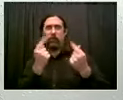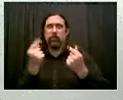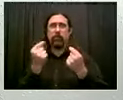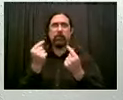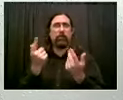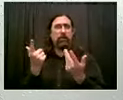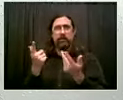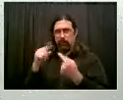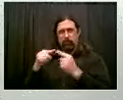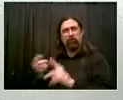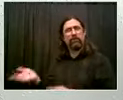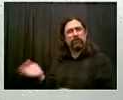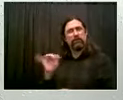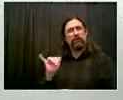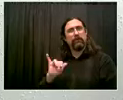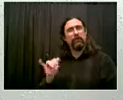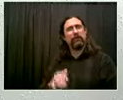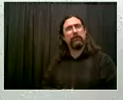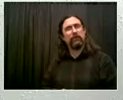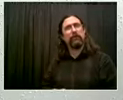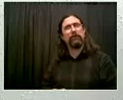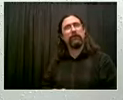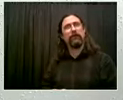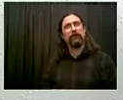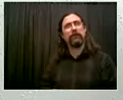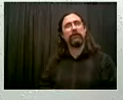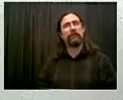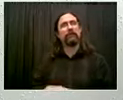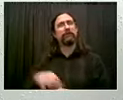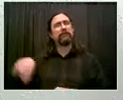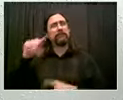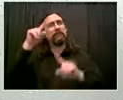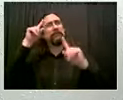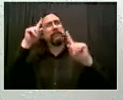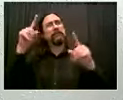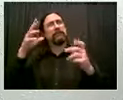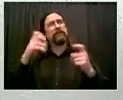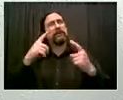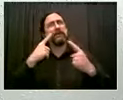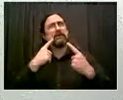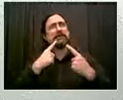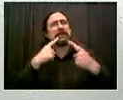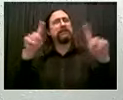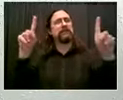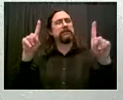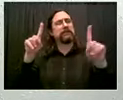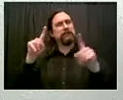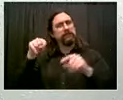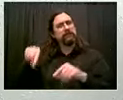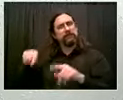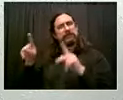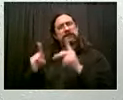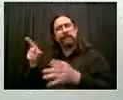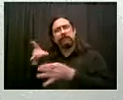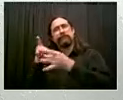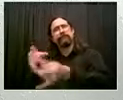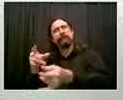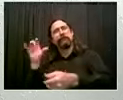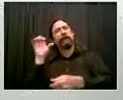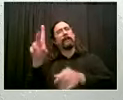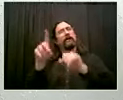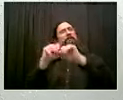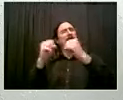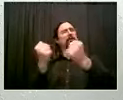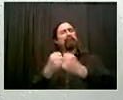prisoners from docks or jails that will, you know, more than likely commit